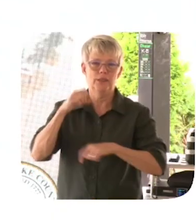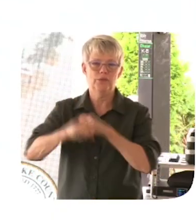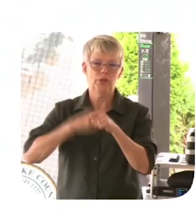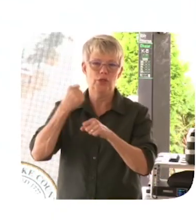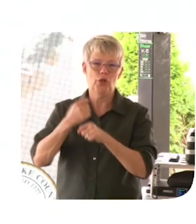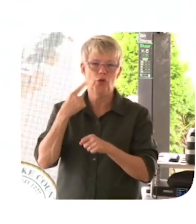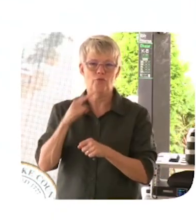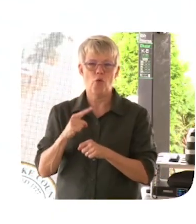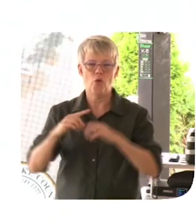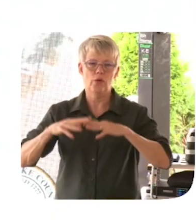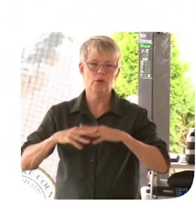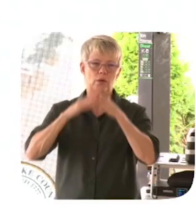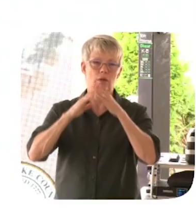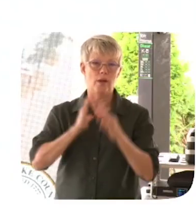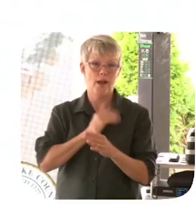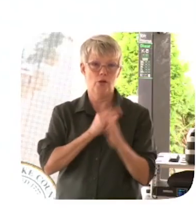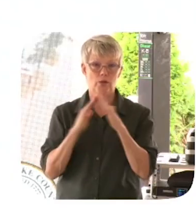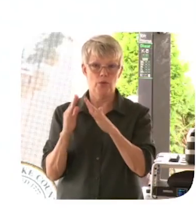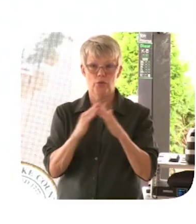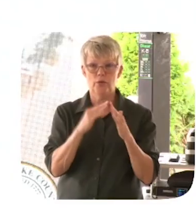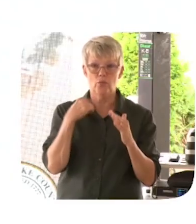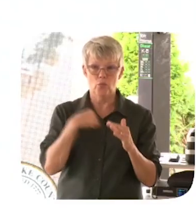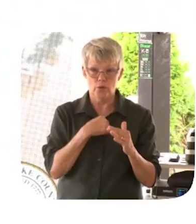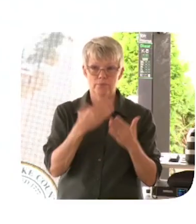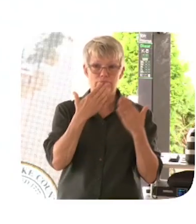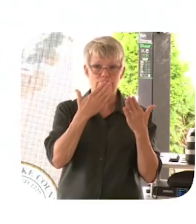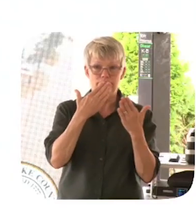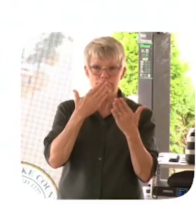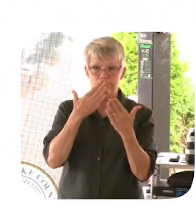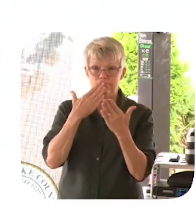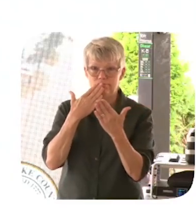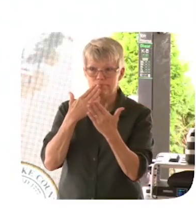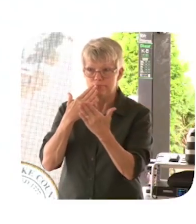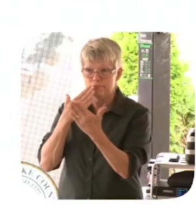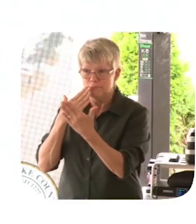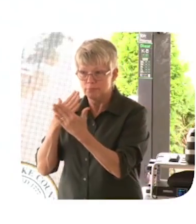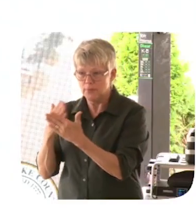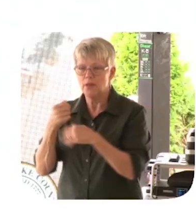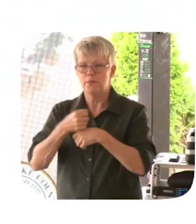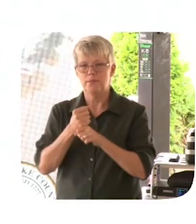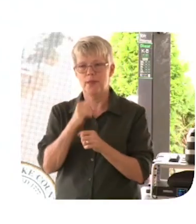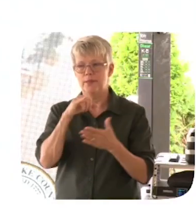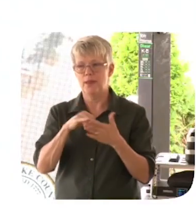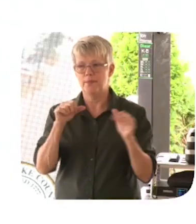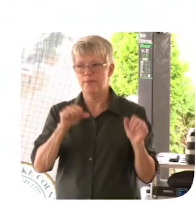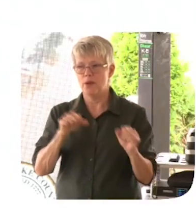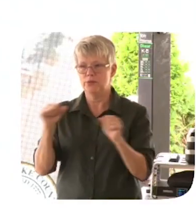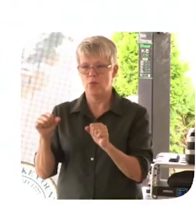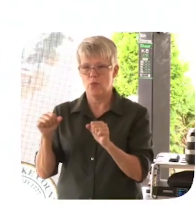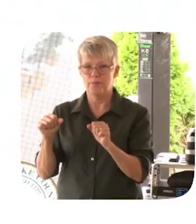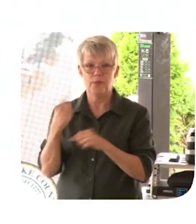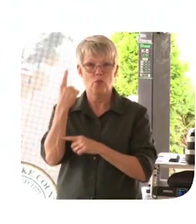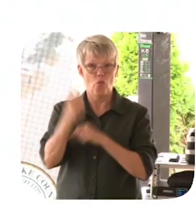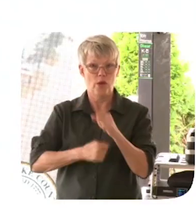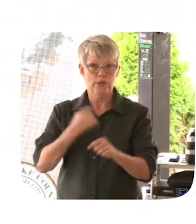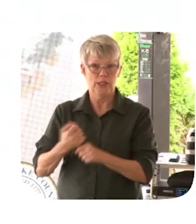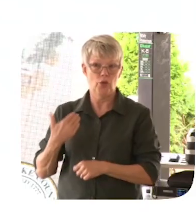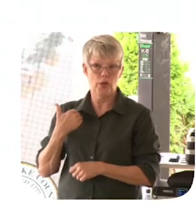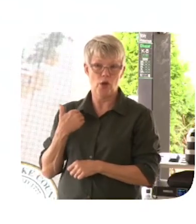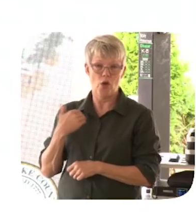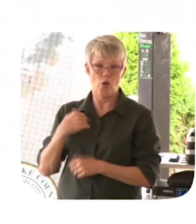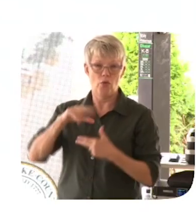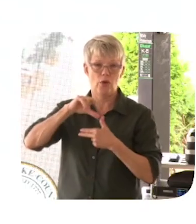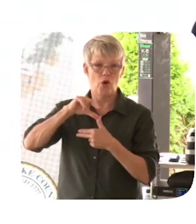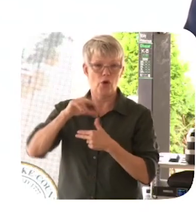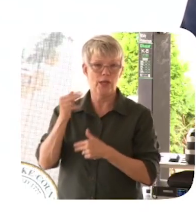our communities. And we thank each and every one of you for what you've done to make that possible. 1 year ago,